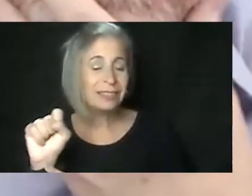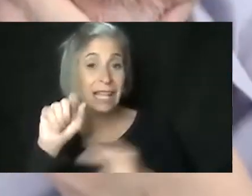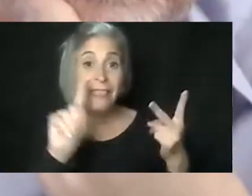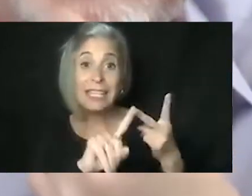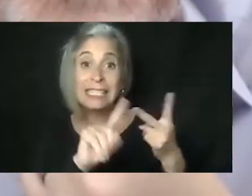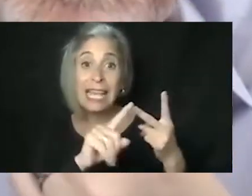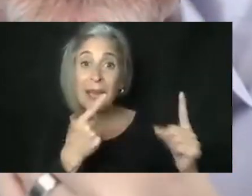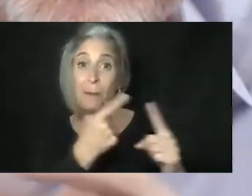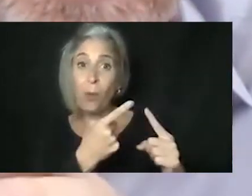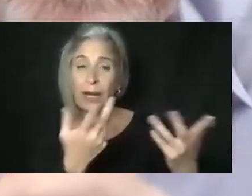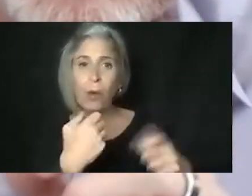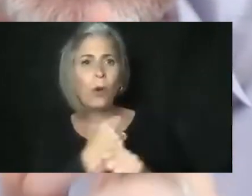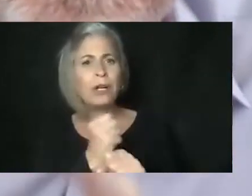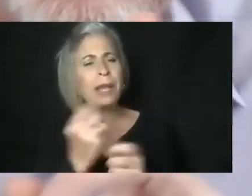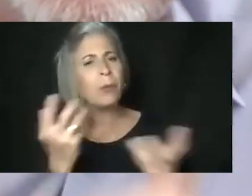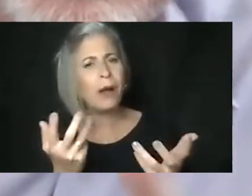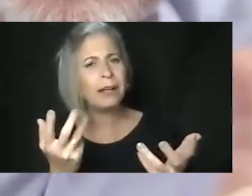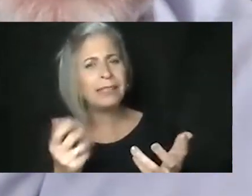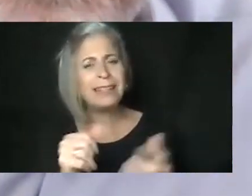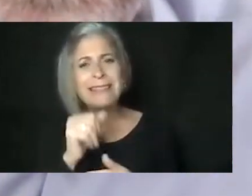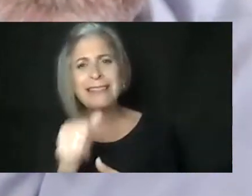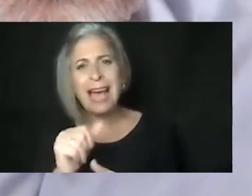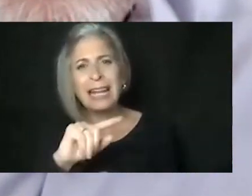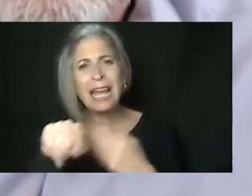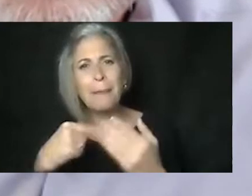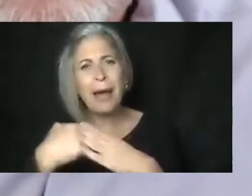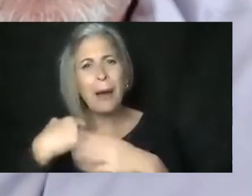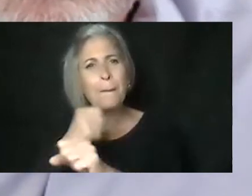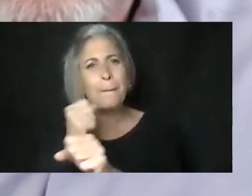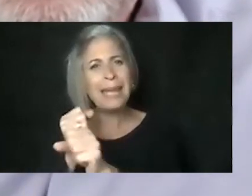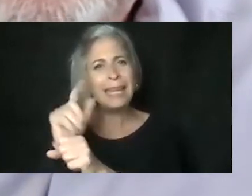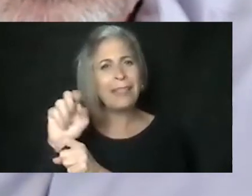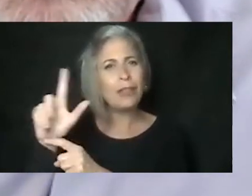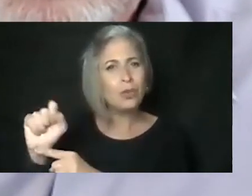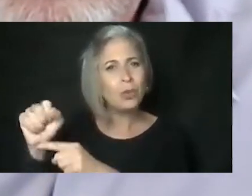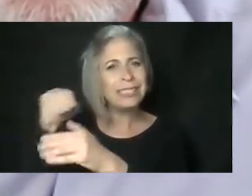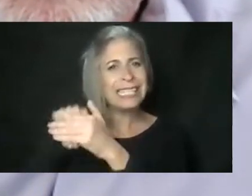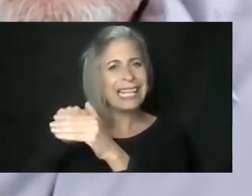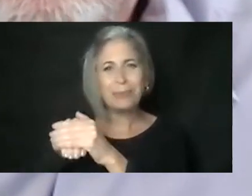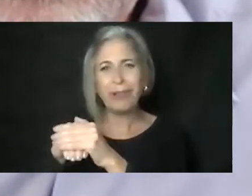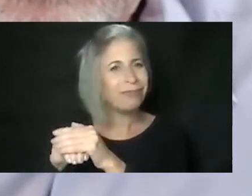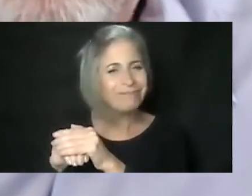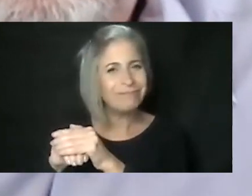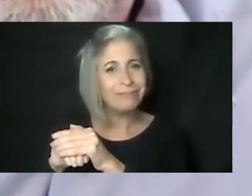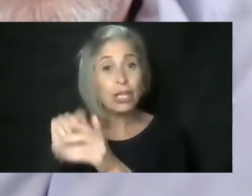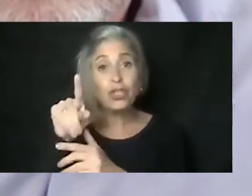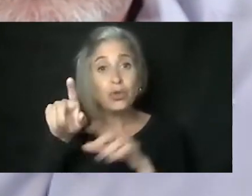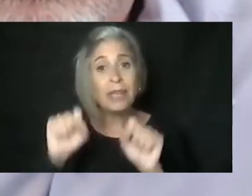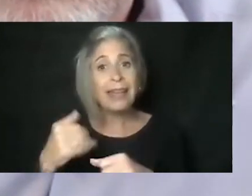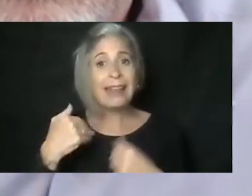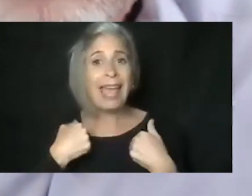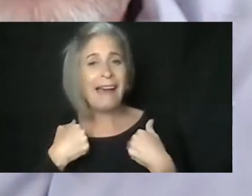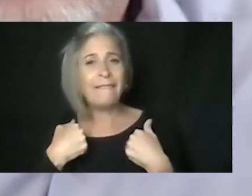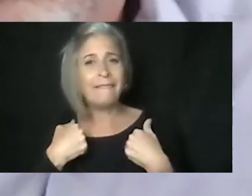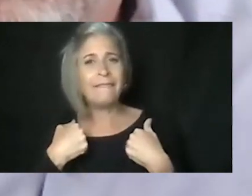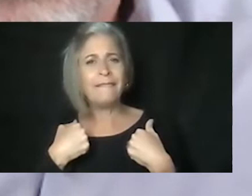point I really wanted to make is that it's not just about making the tools accessible. Because you could have, for instance, a